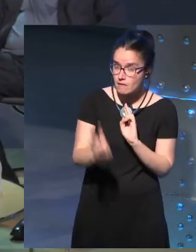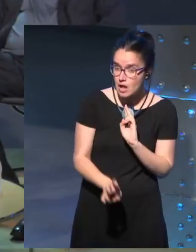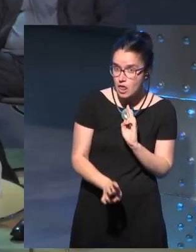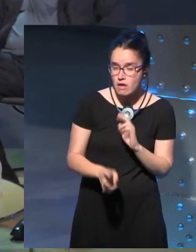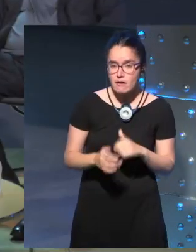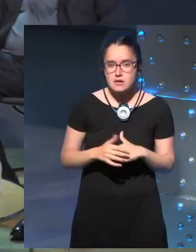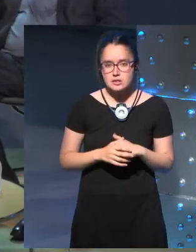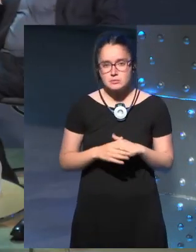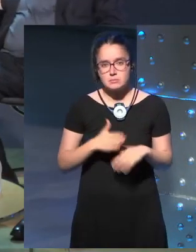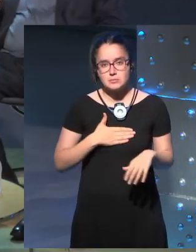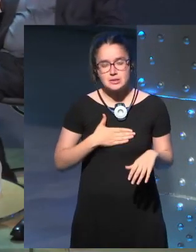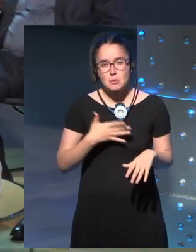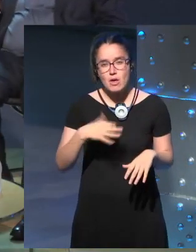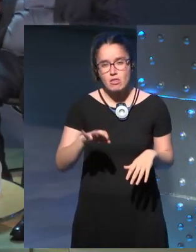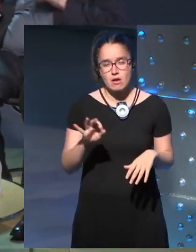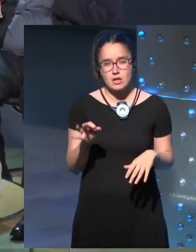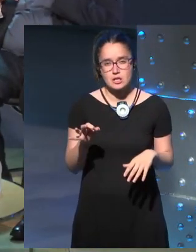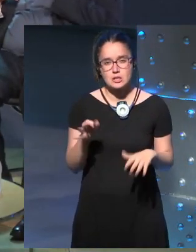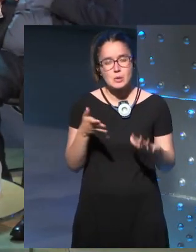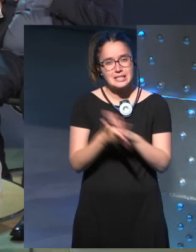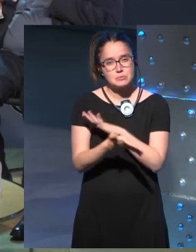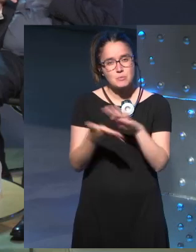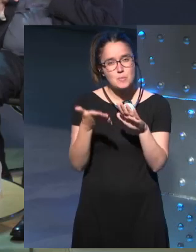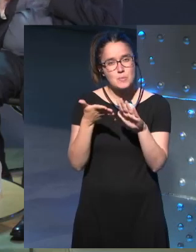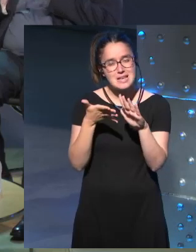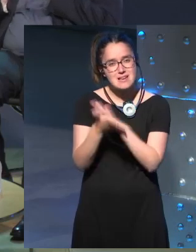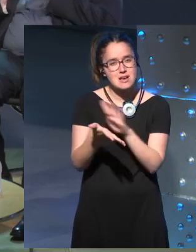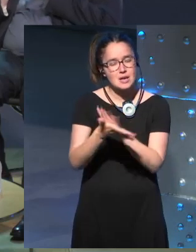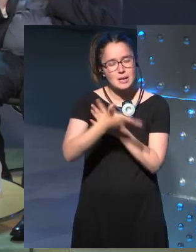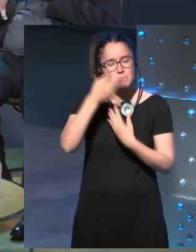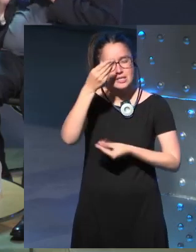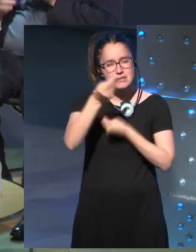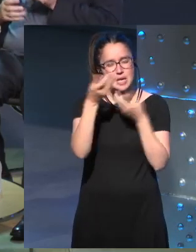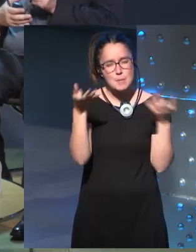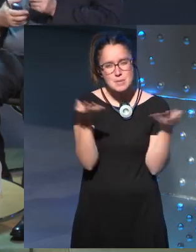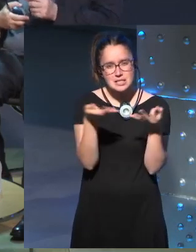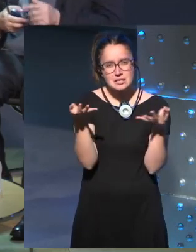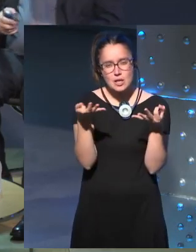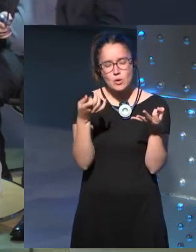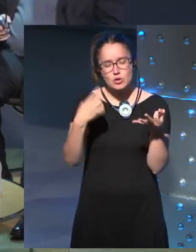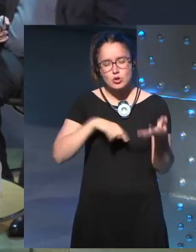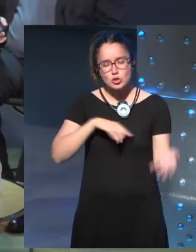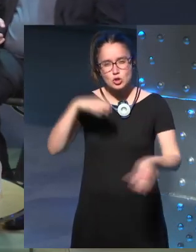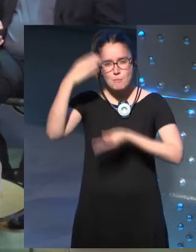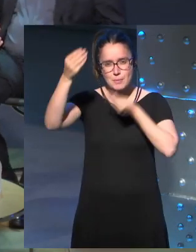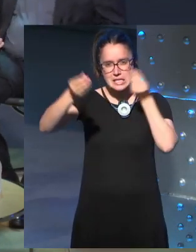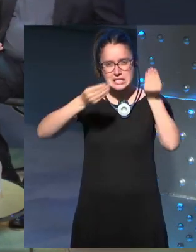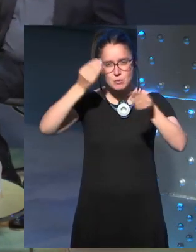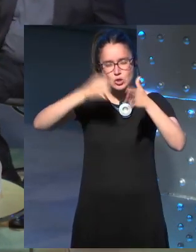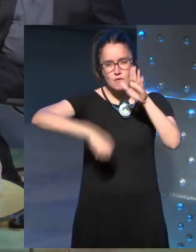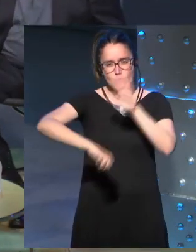Santi, para ti... Well, Santi, for you, is it possible to explain what do we think of when we